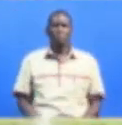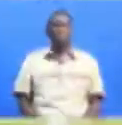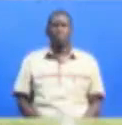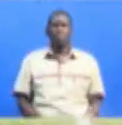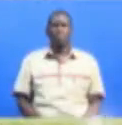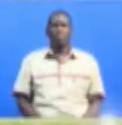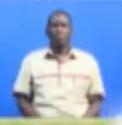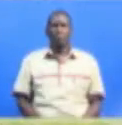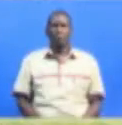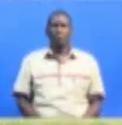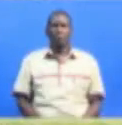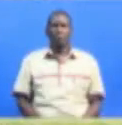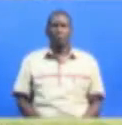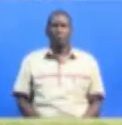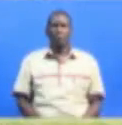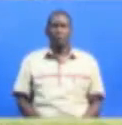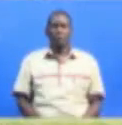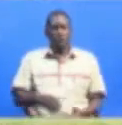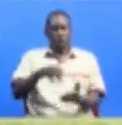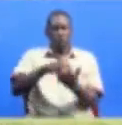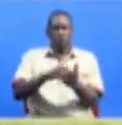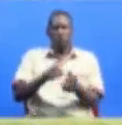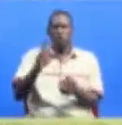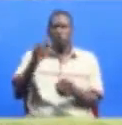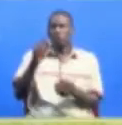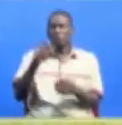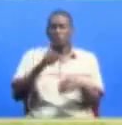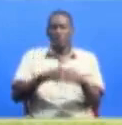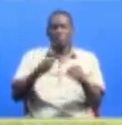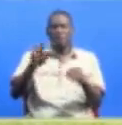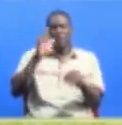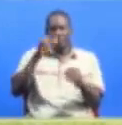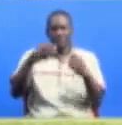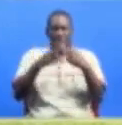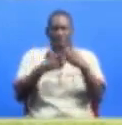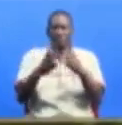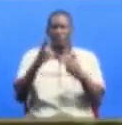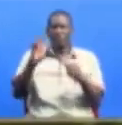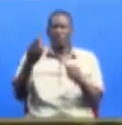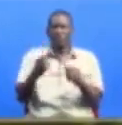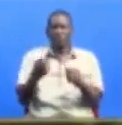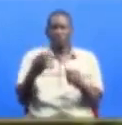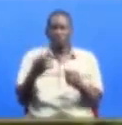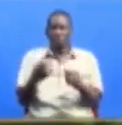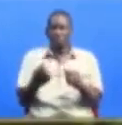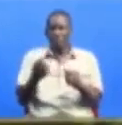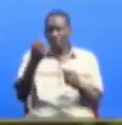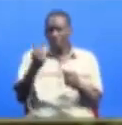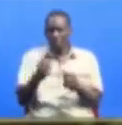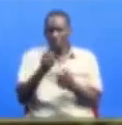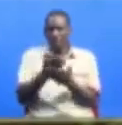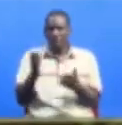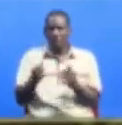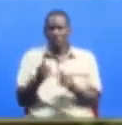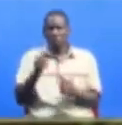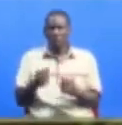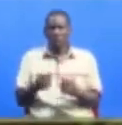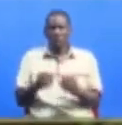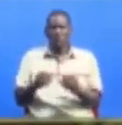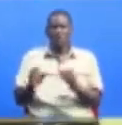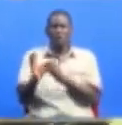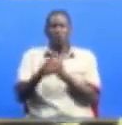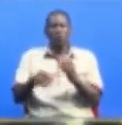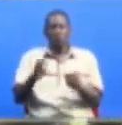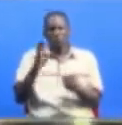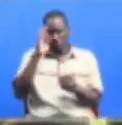The scenes that were witnessed in Twickenham during the London Sevens on the 21st of May are images the rugby fraternity and the whole country will forever